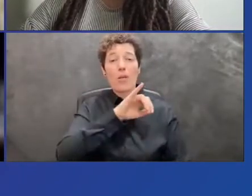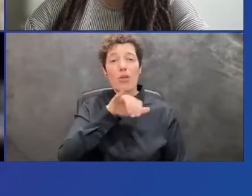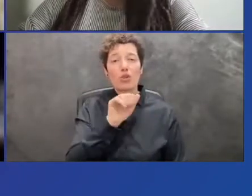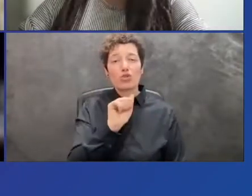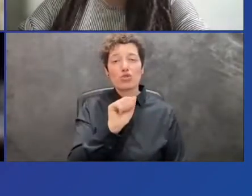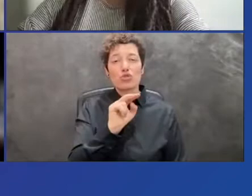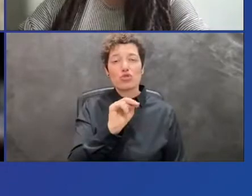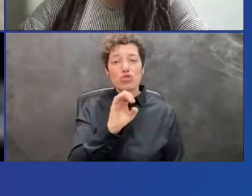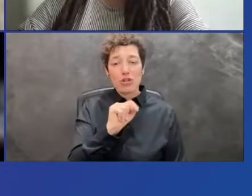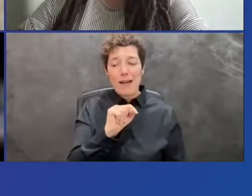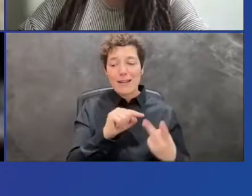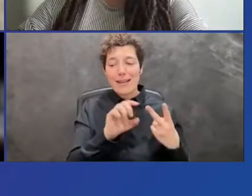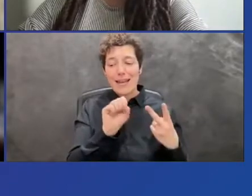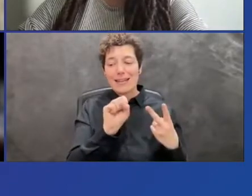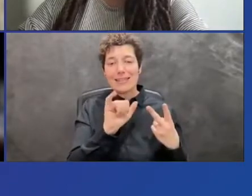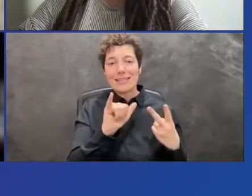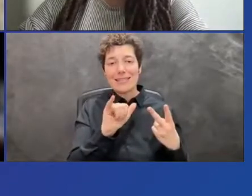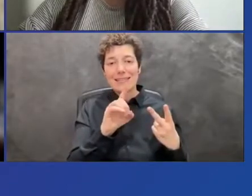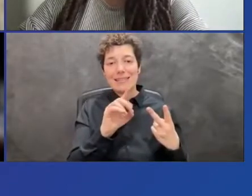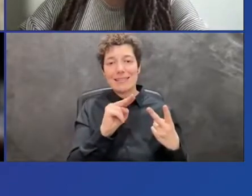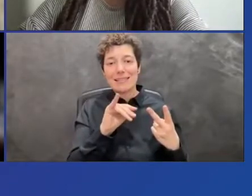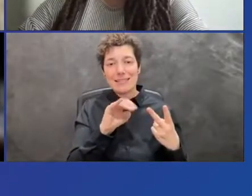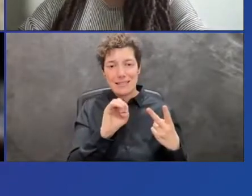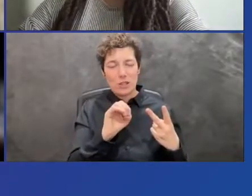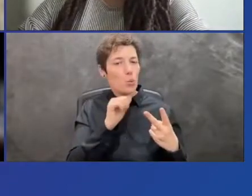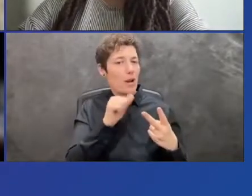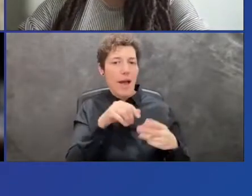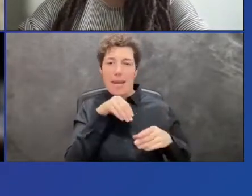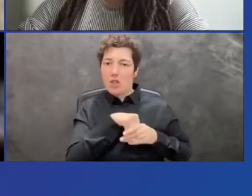you were brand new to Kyle Abraham.